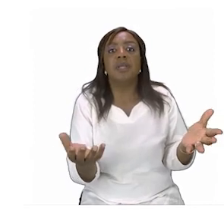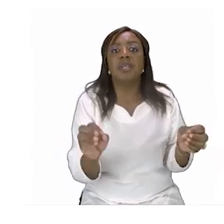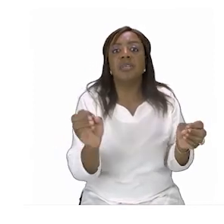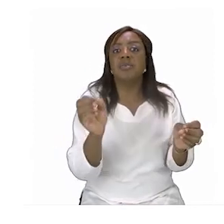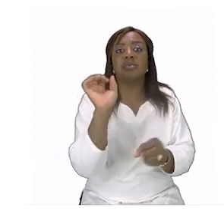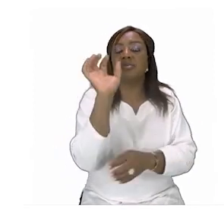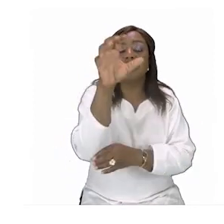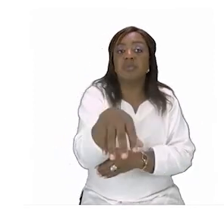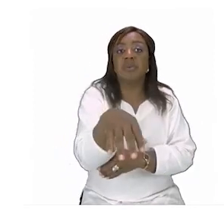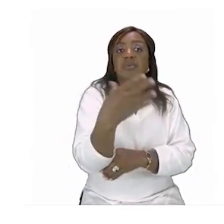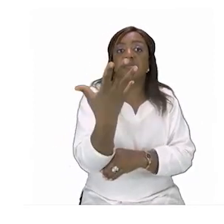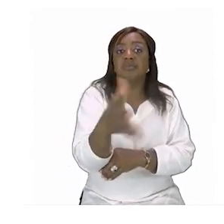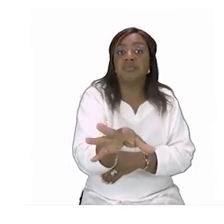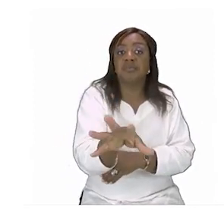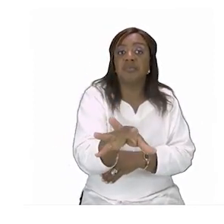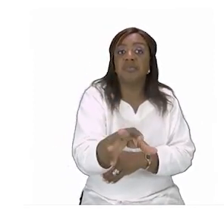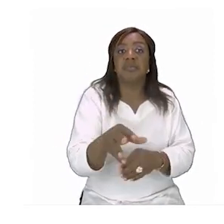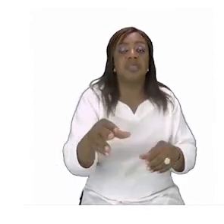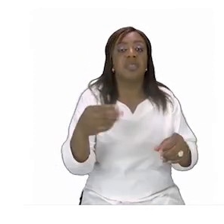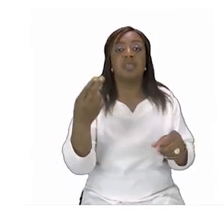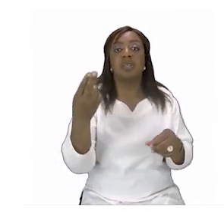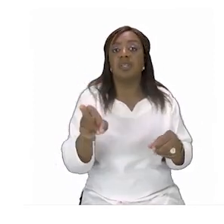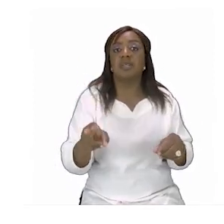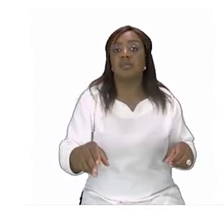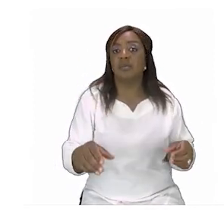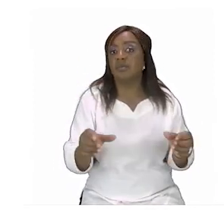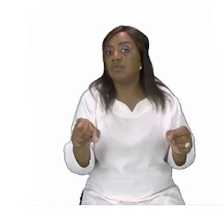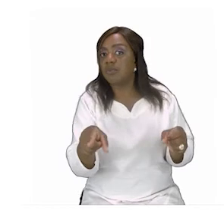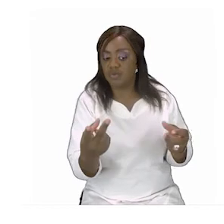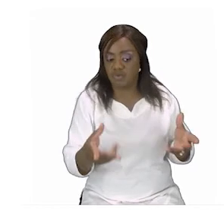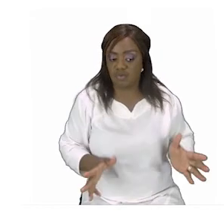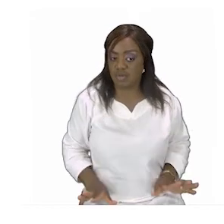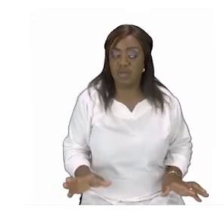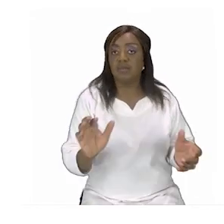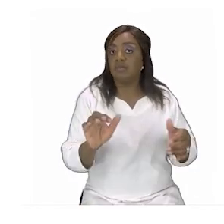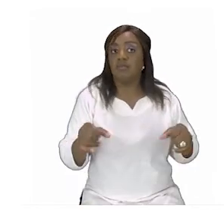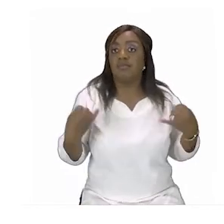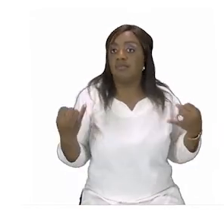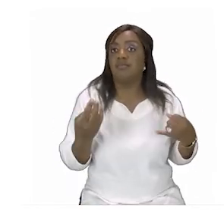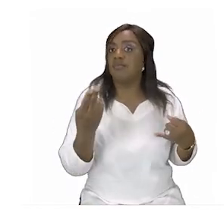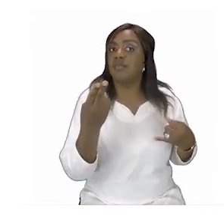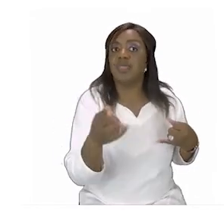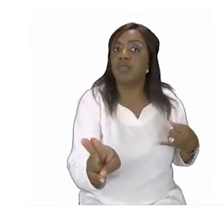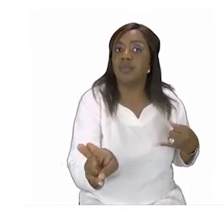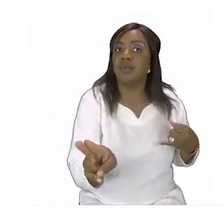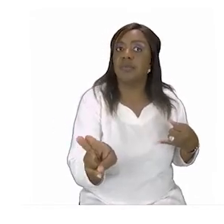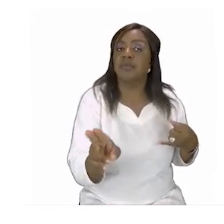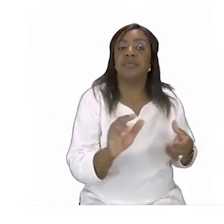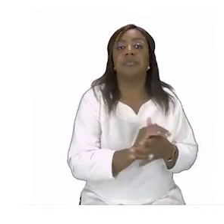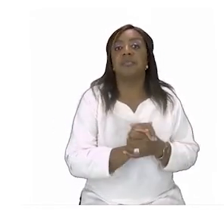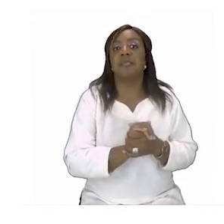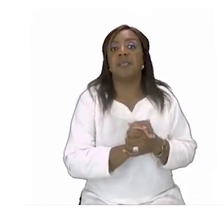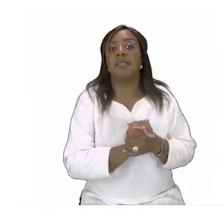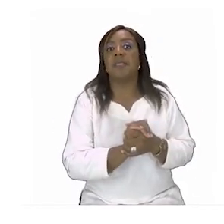because we have used the word netball. And that was our first word. Our second word